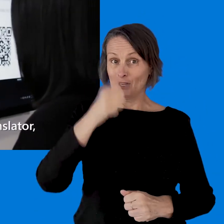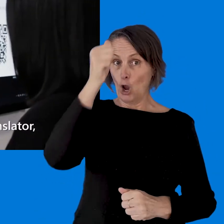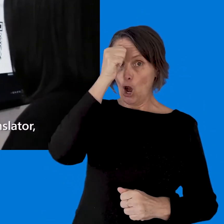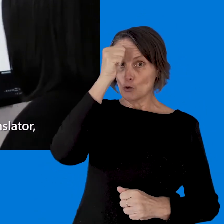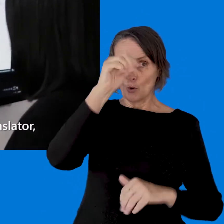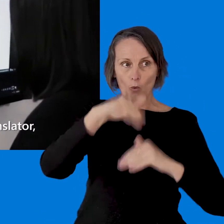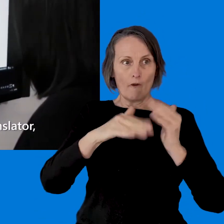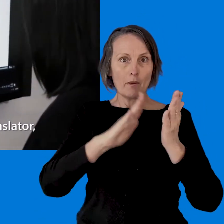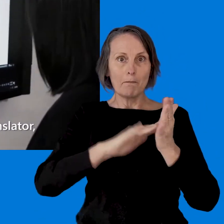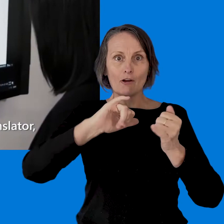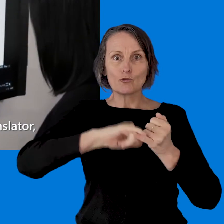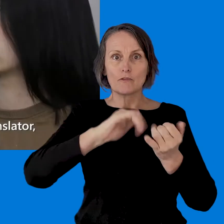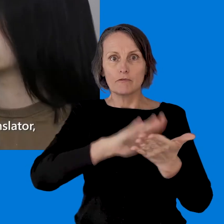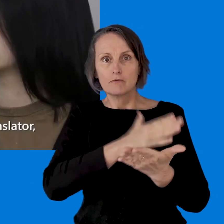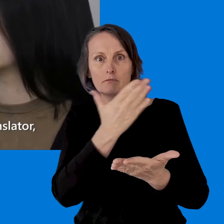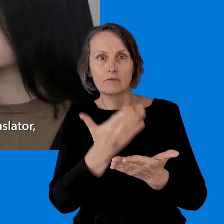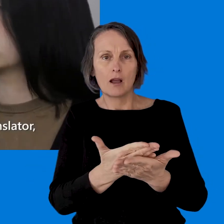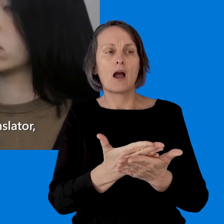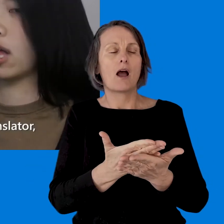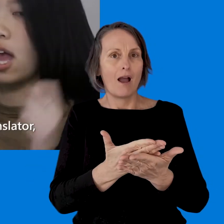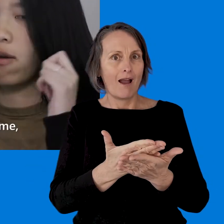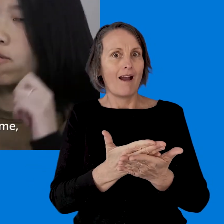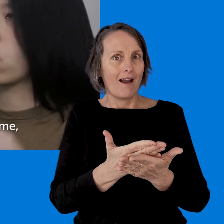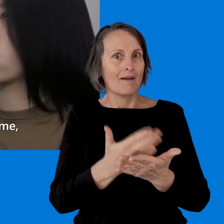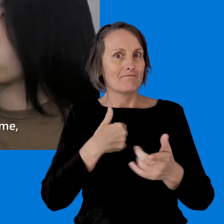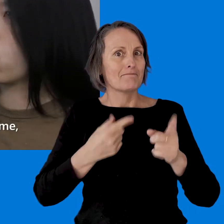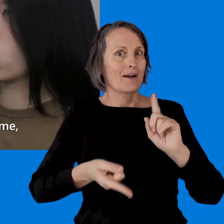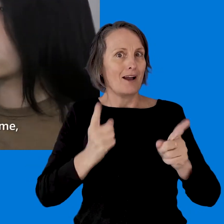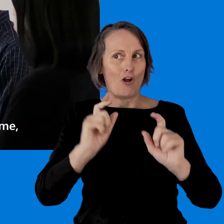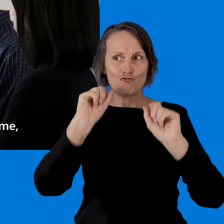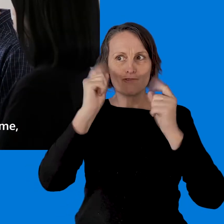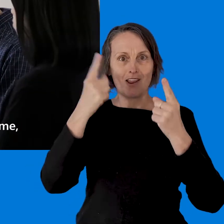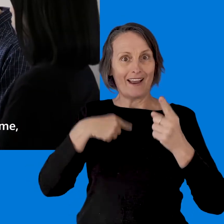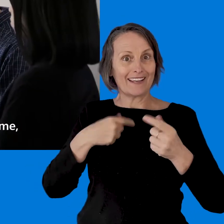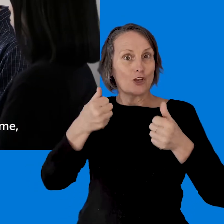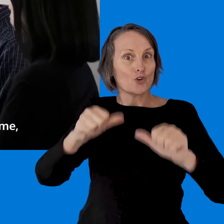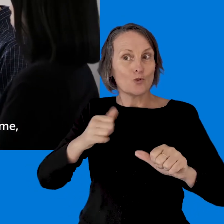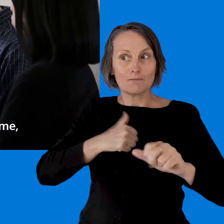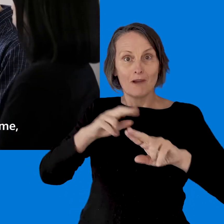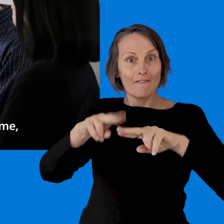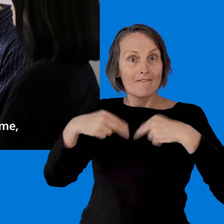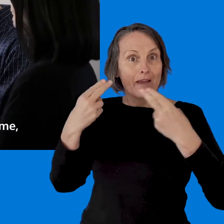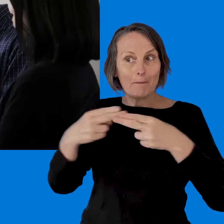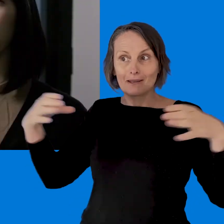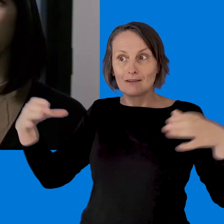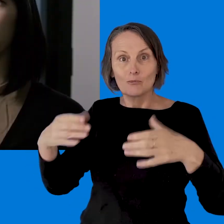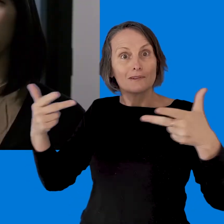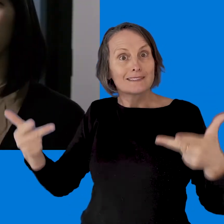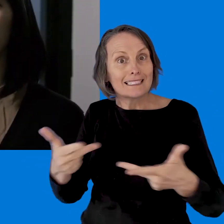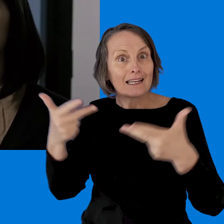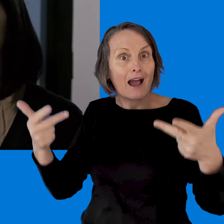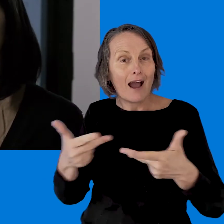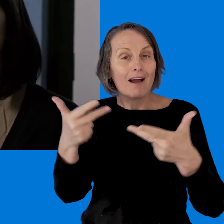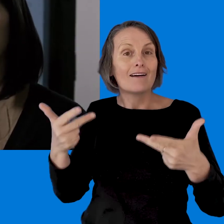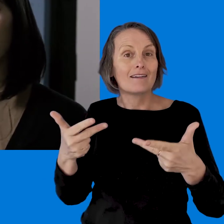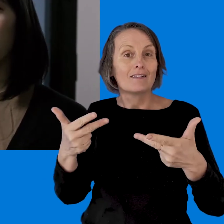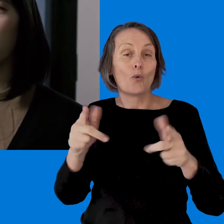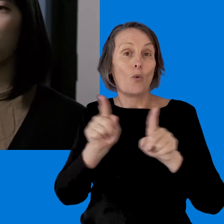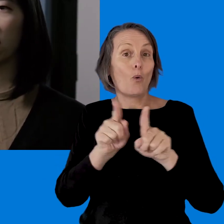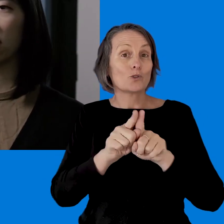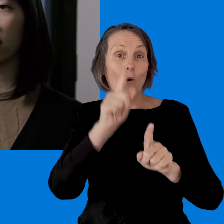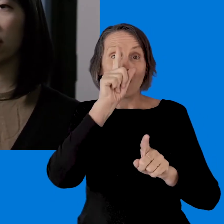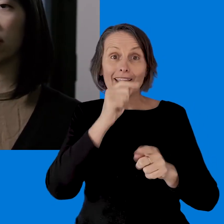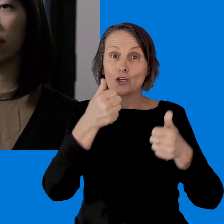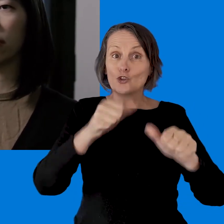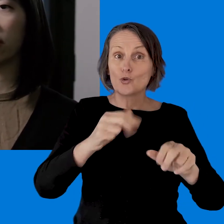knew about the Microsoft Translator, I realized I can use that back at home during family dinners. And then